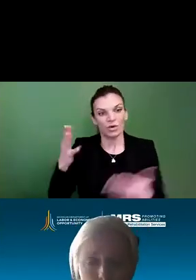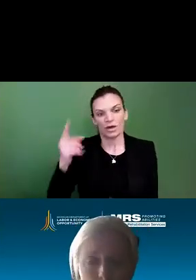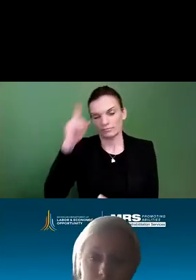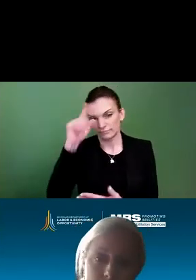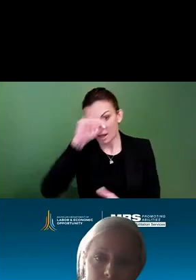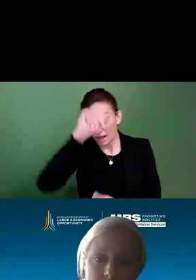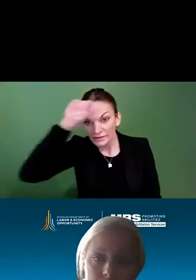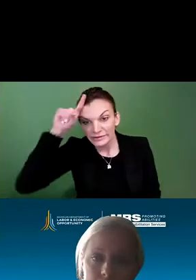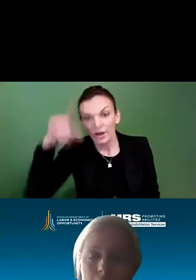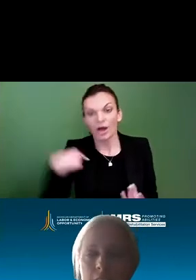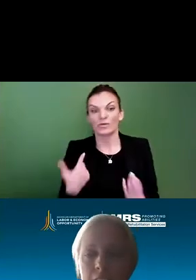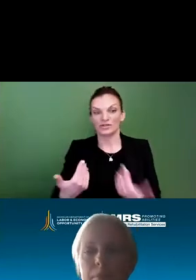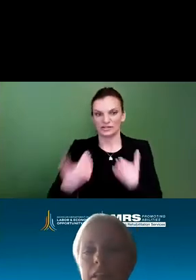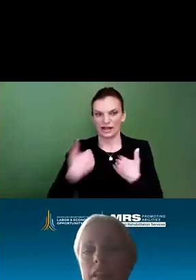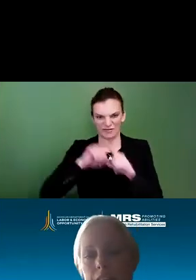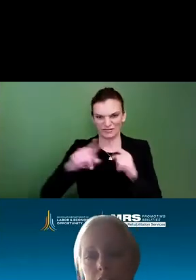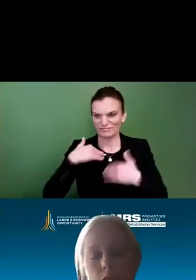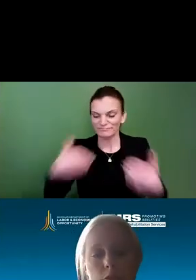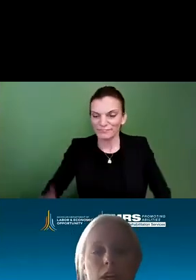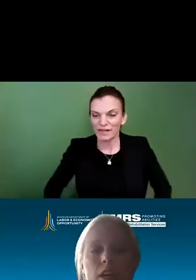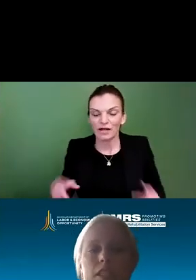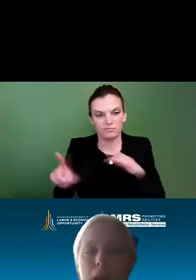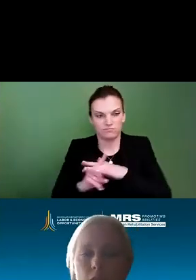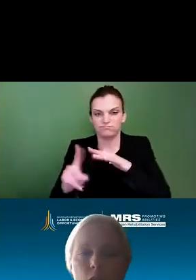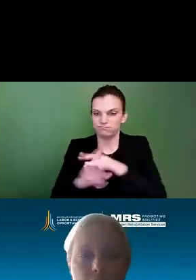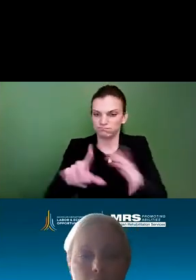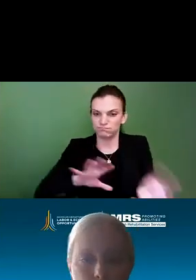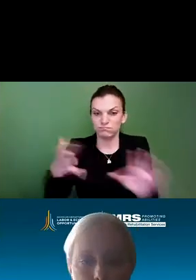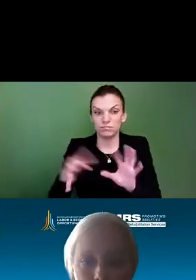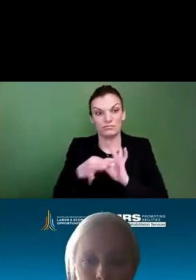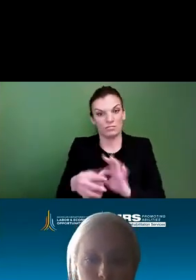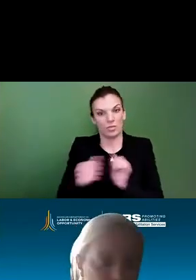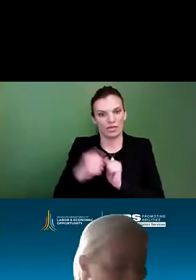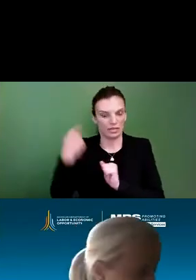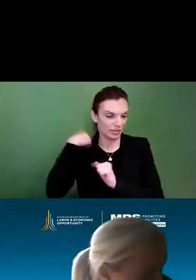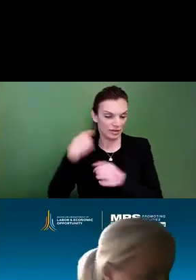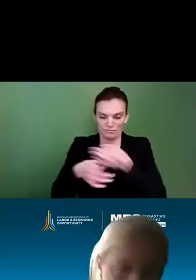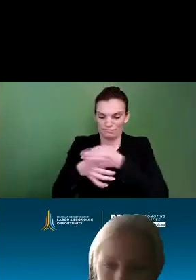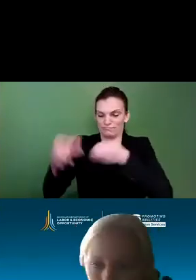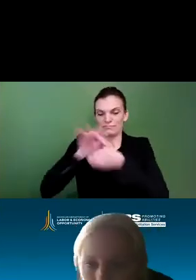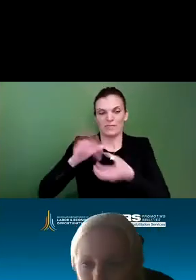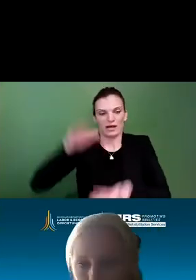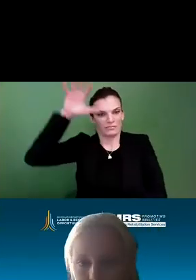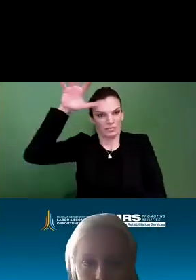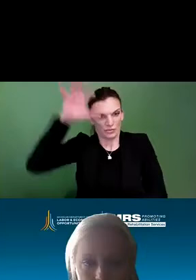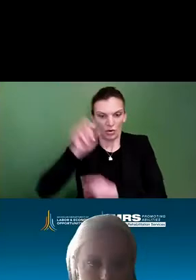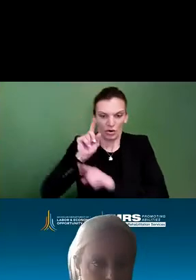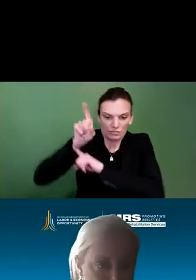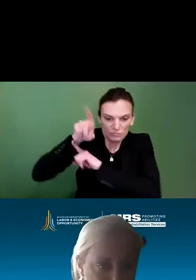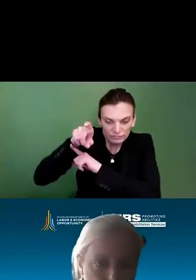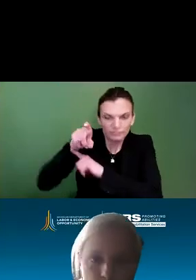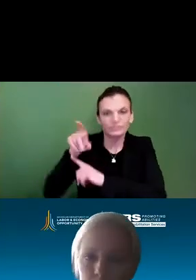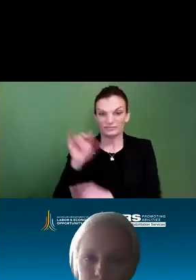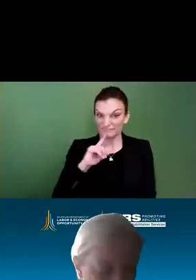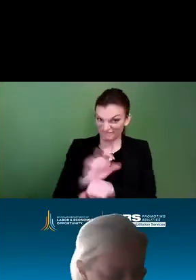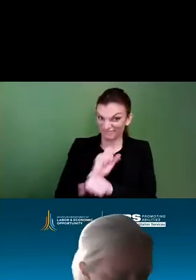and Parkinson's disease can be linked to spinal cord compression at the back or contact stress. And